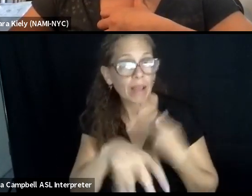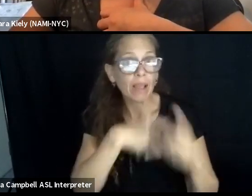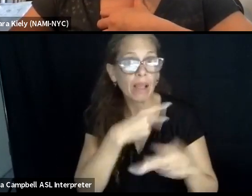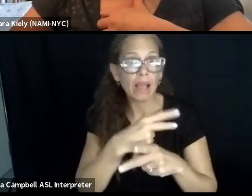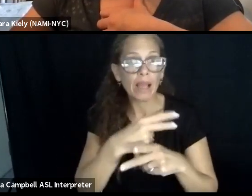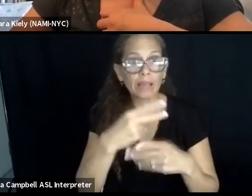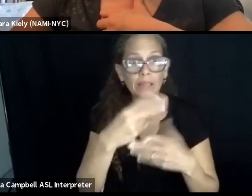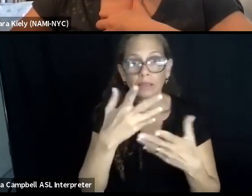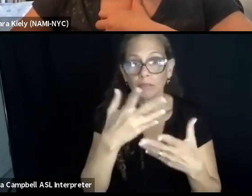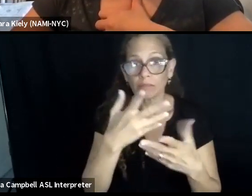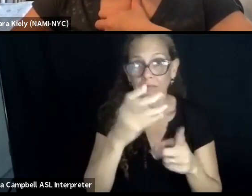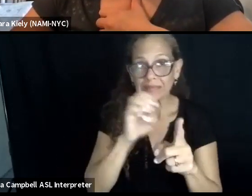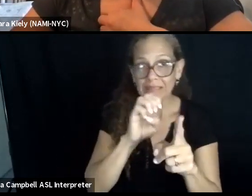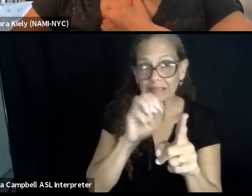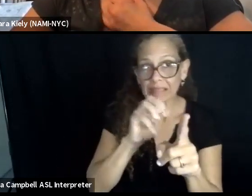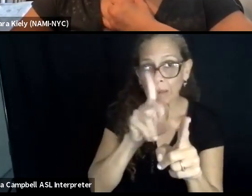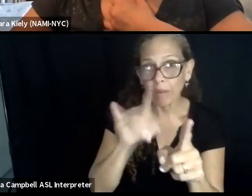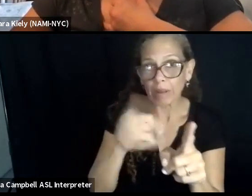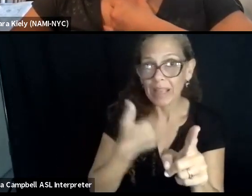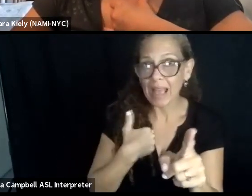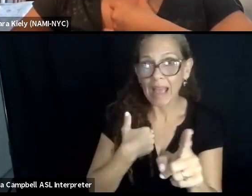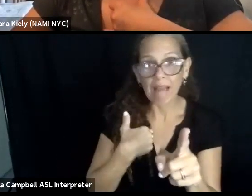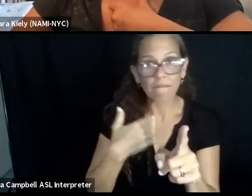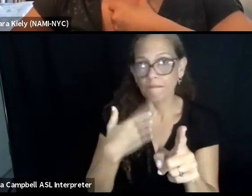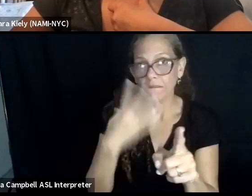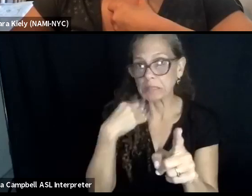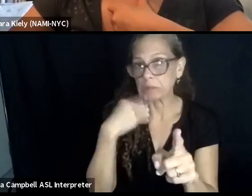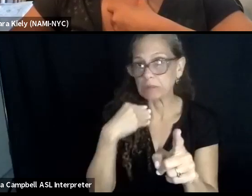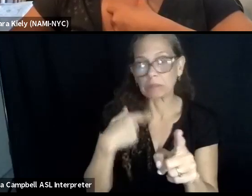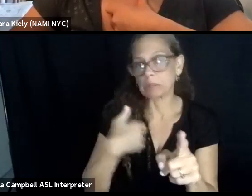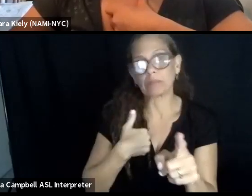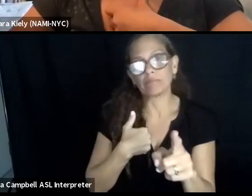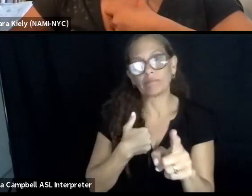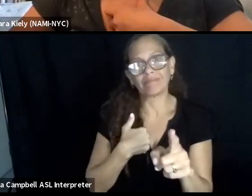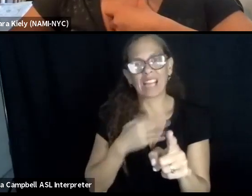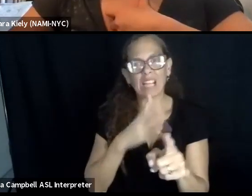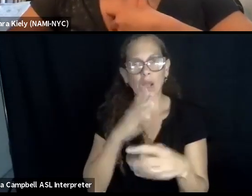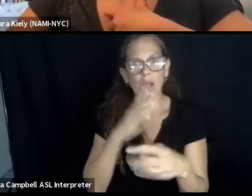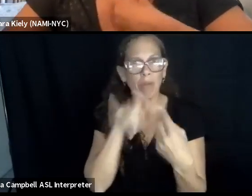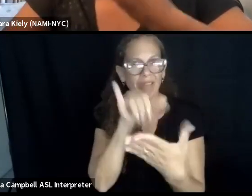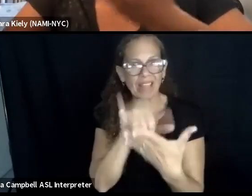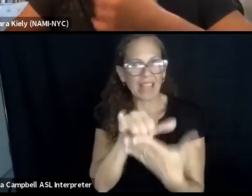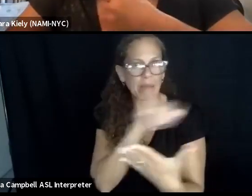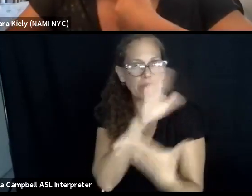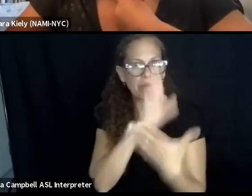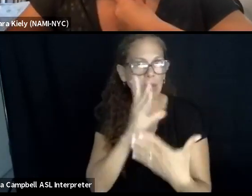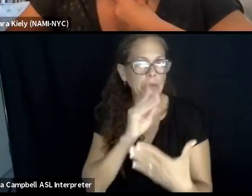if you've had any experience or training in it, but it's just not something I can speak to.